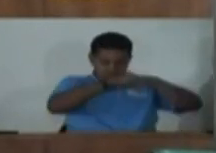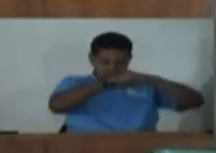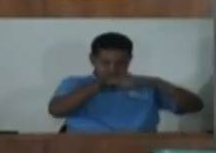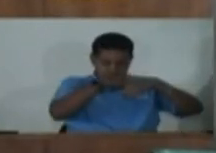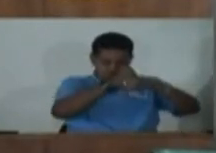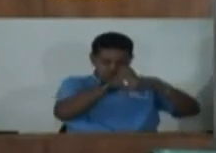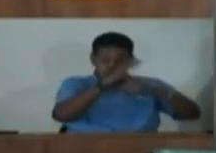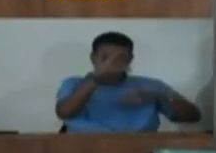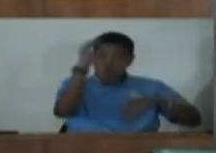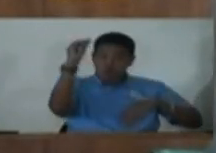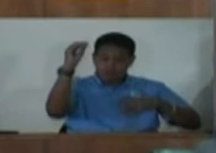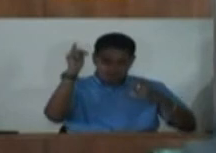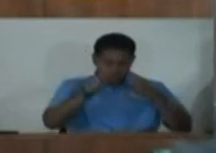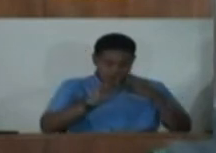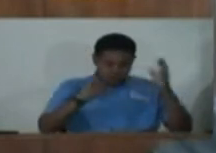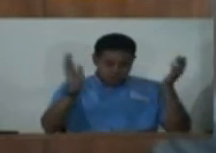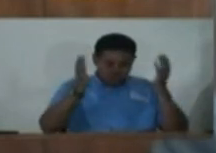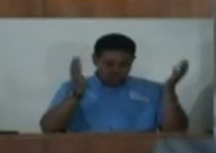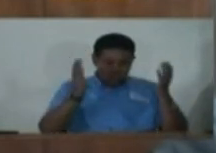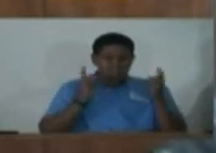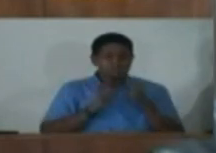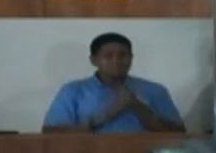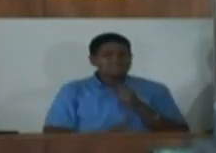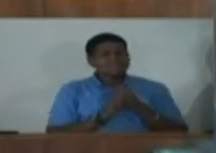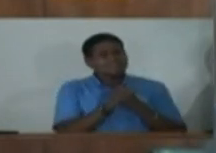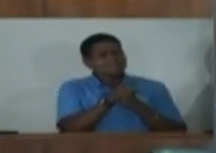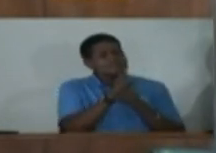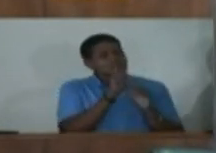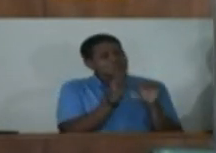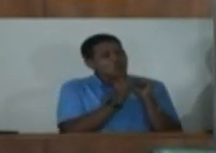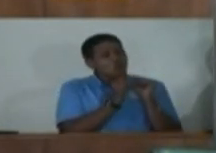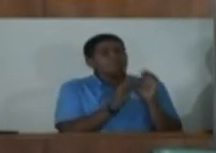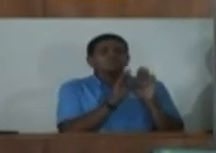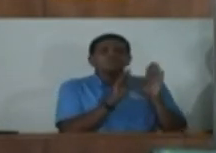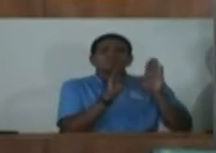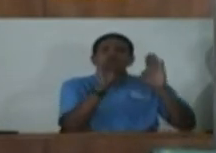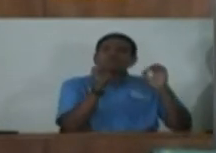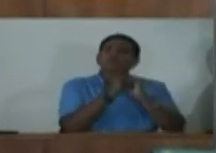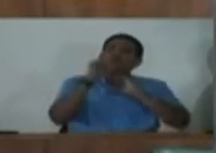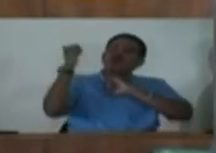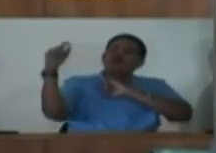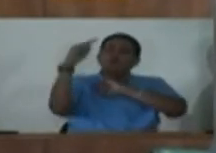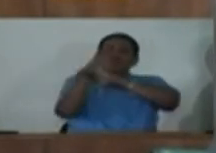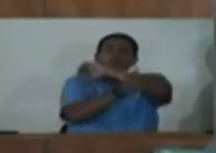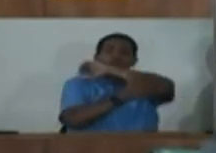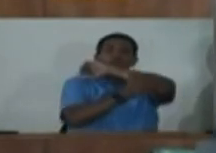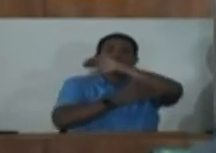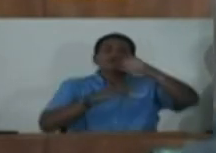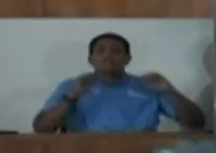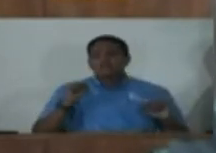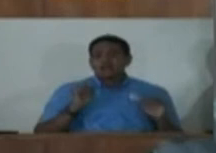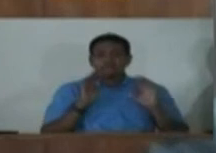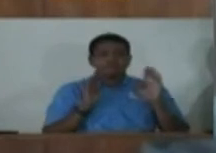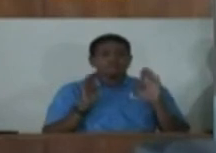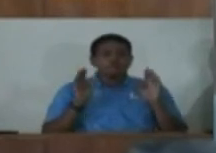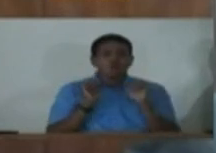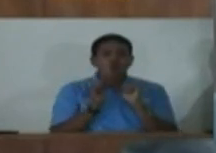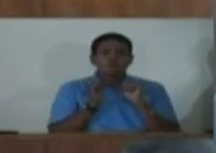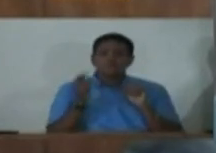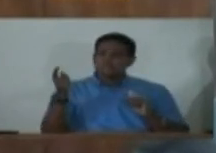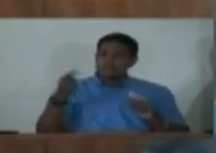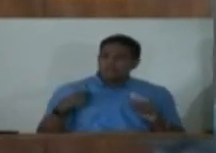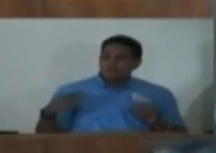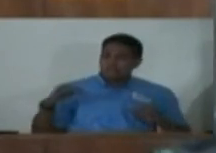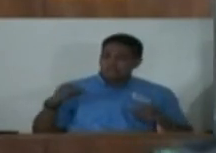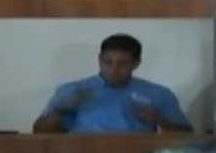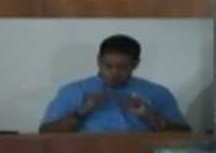protects services and gives them a competitive advantage in specific markets. And so as we wrestle